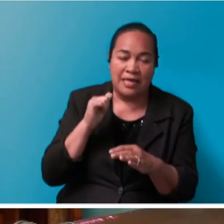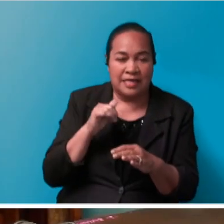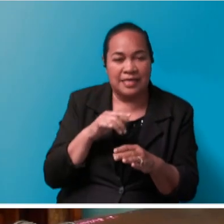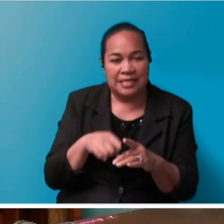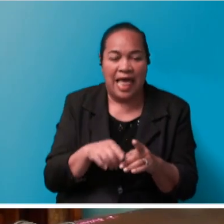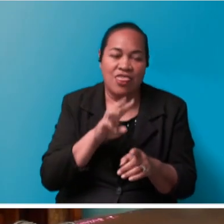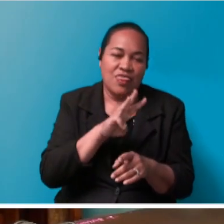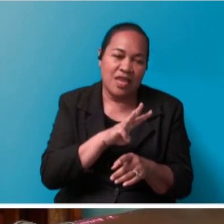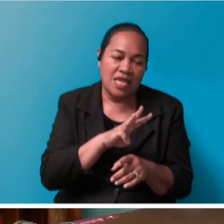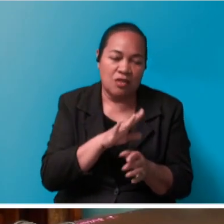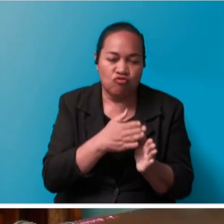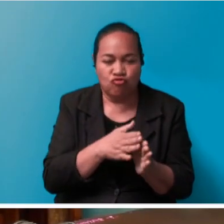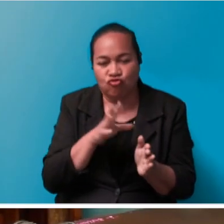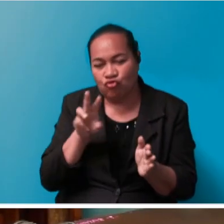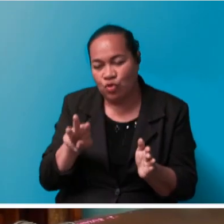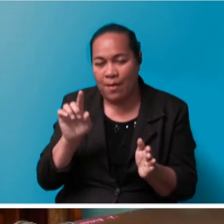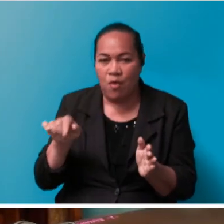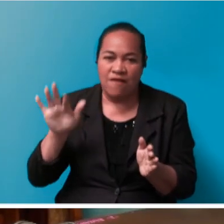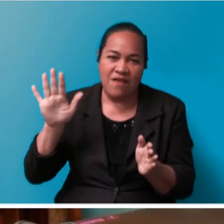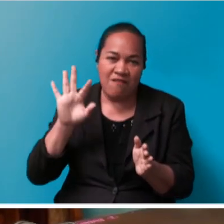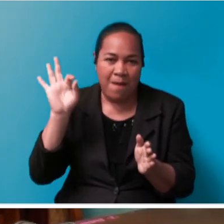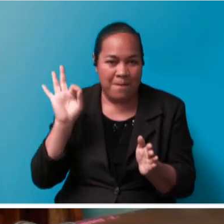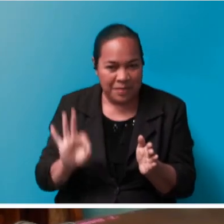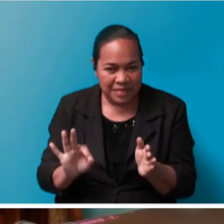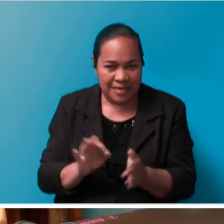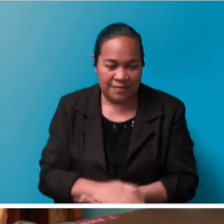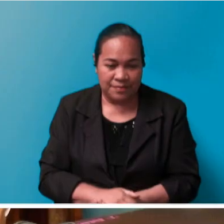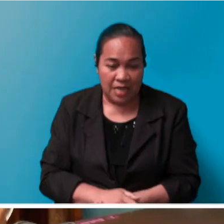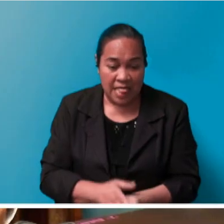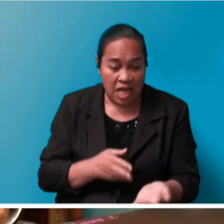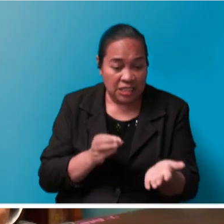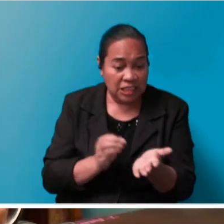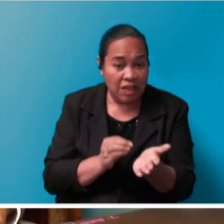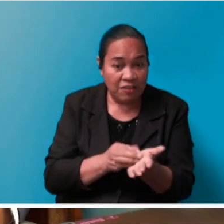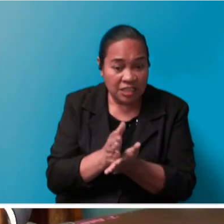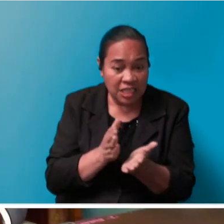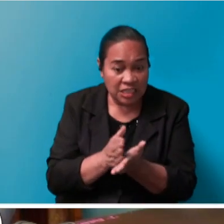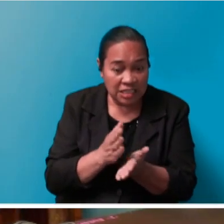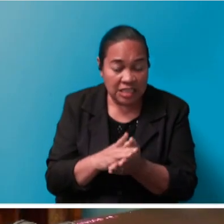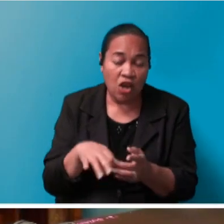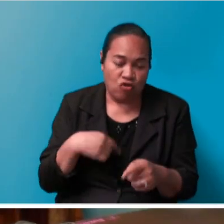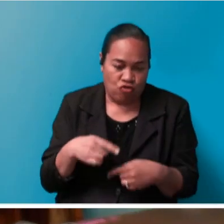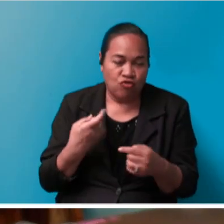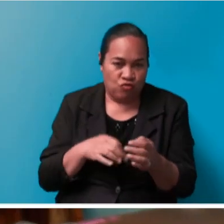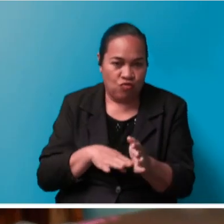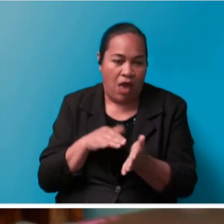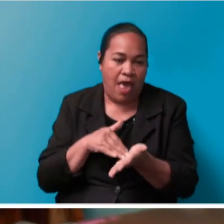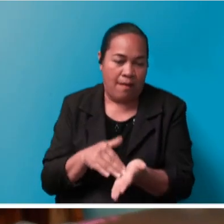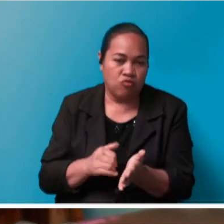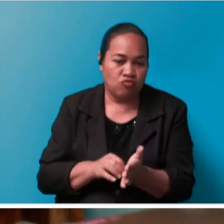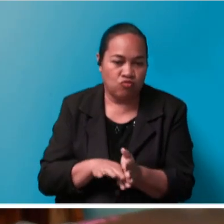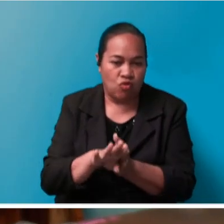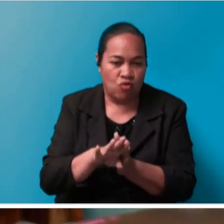3 to 3.5%. The services sector remain the main contributors to growth, followed by the industrial